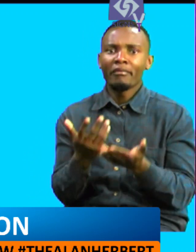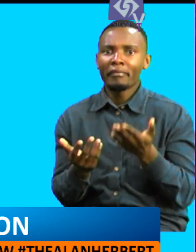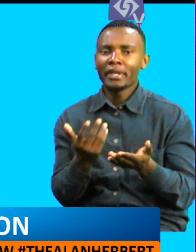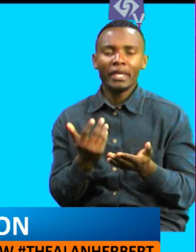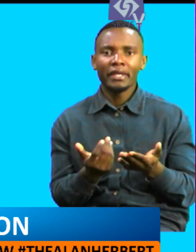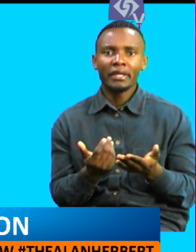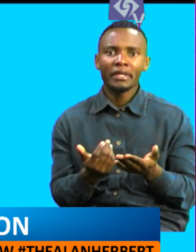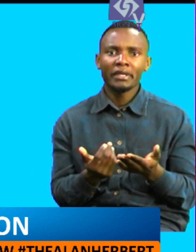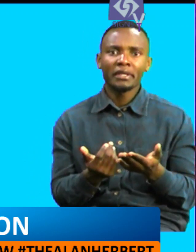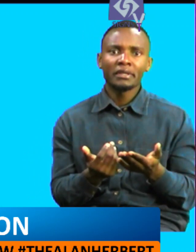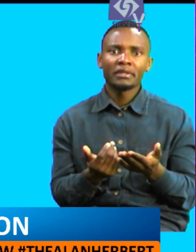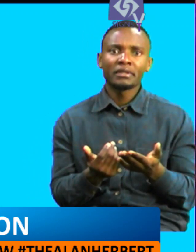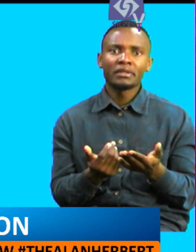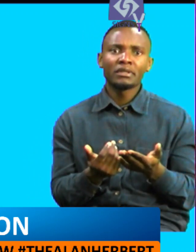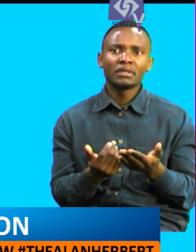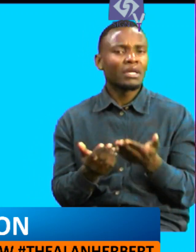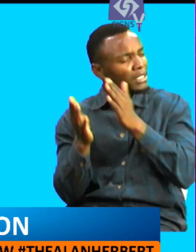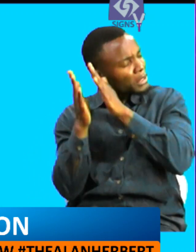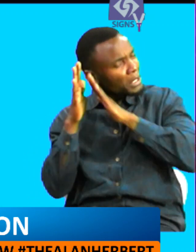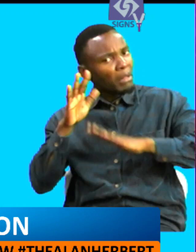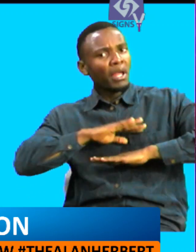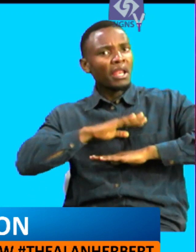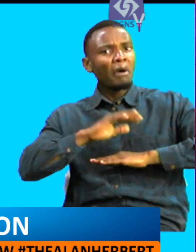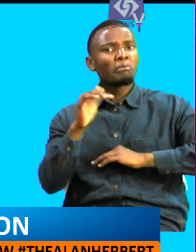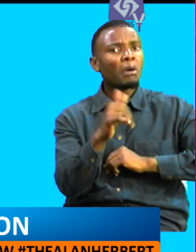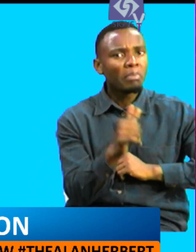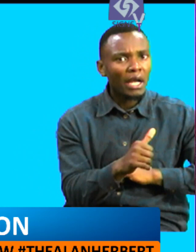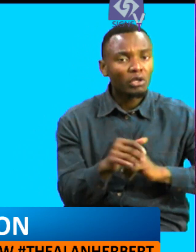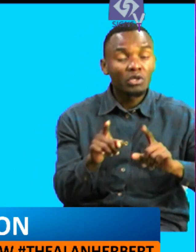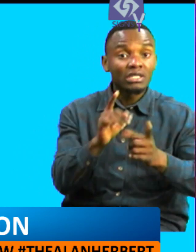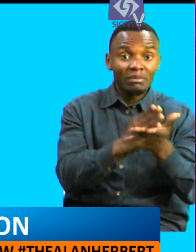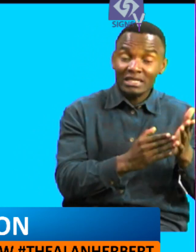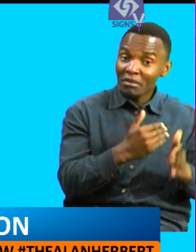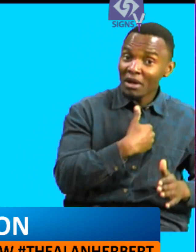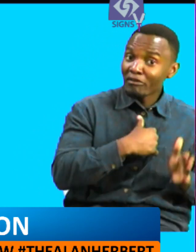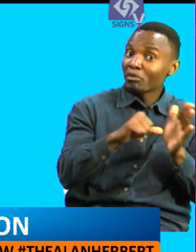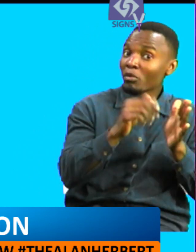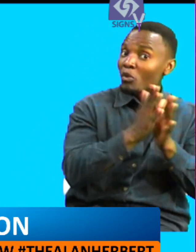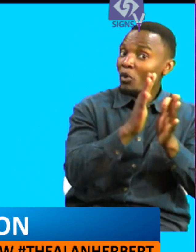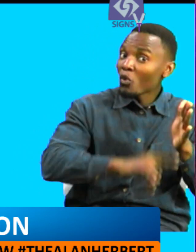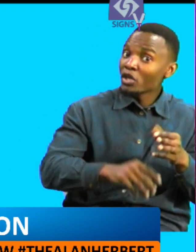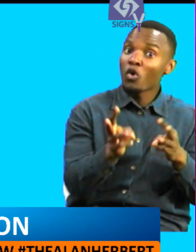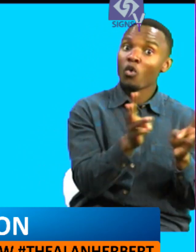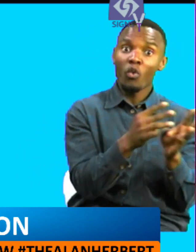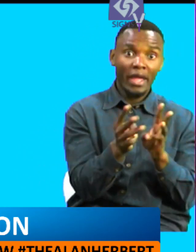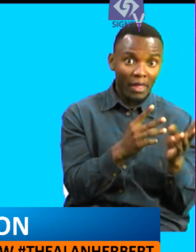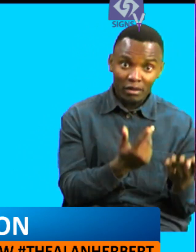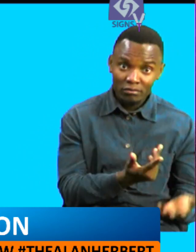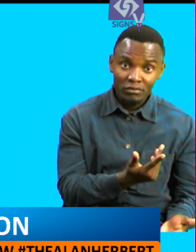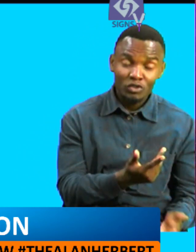not had maybe enough sleep. Some have even issues with the weather. Yeah. So